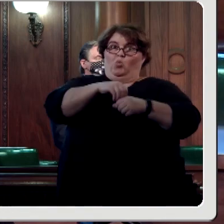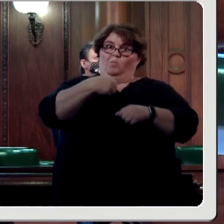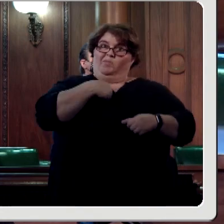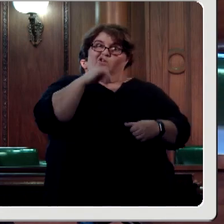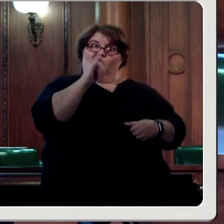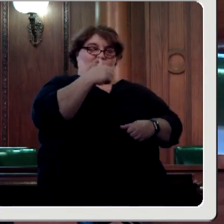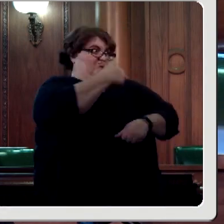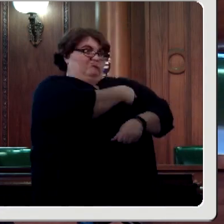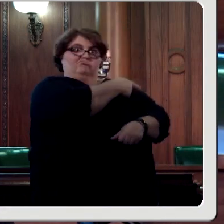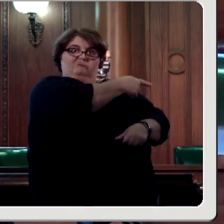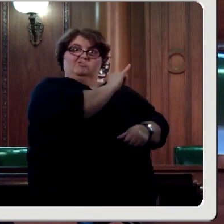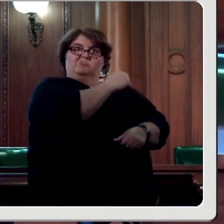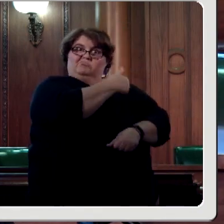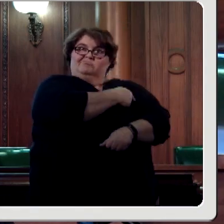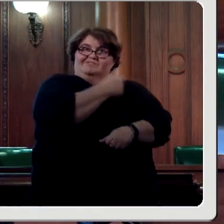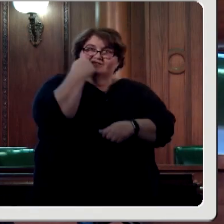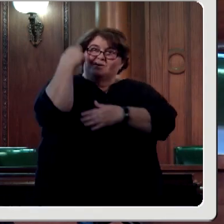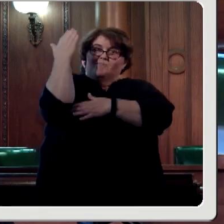thing this morning.